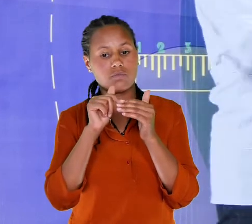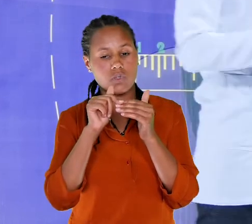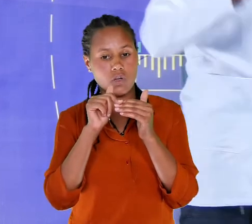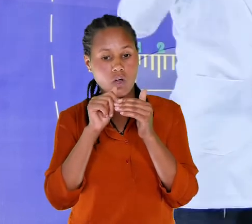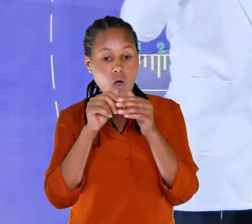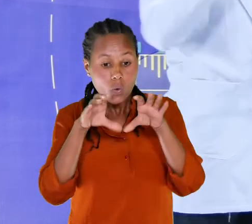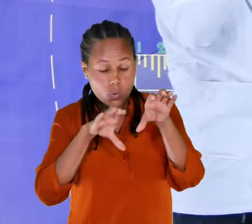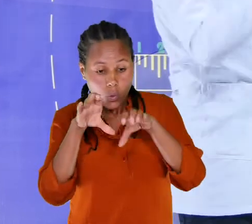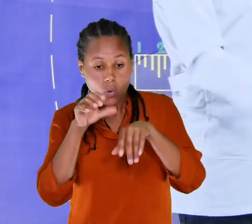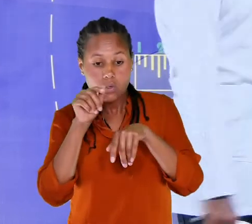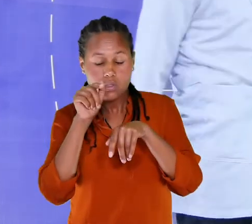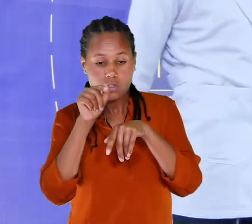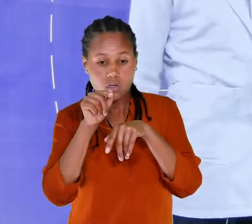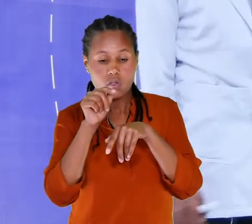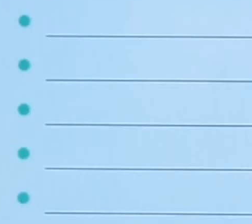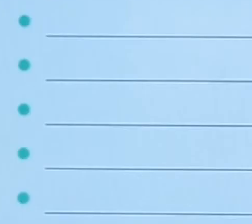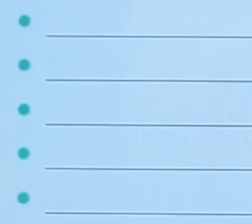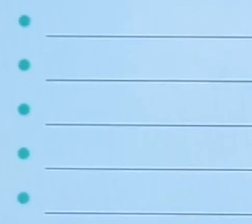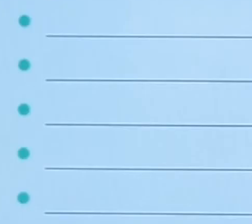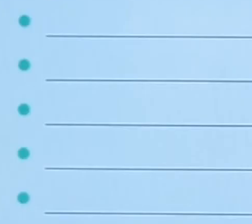Do it for 2 minutes, okay?